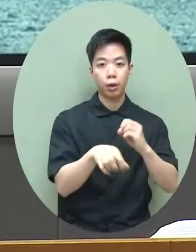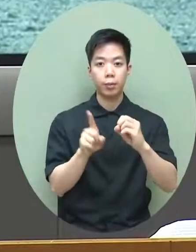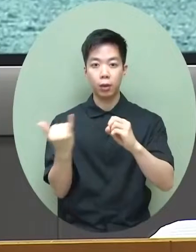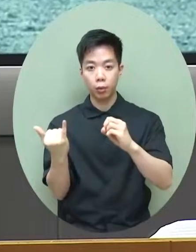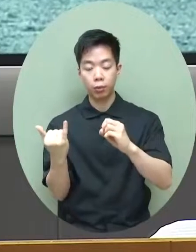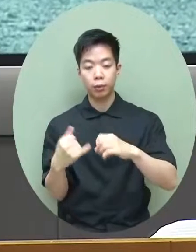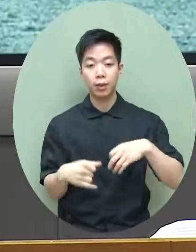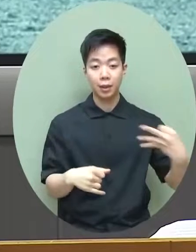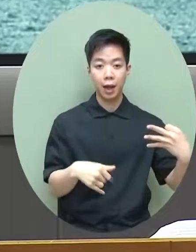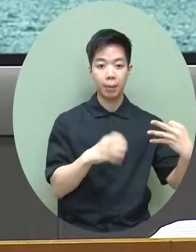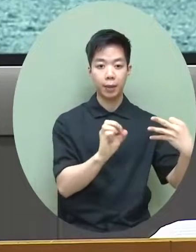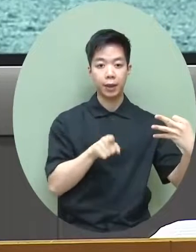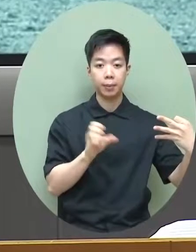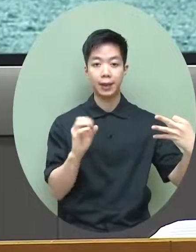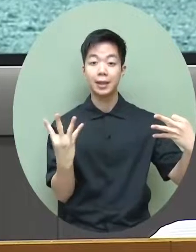1.02%, 2 jabs,